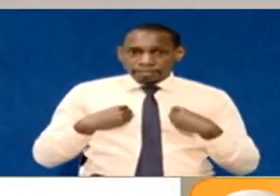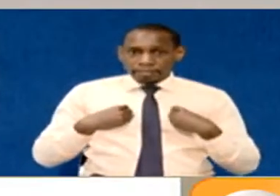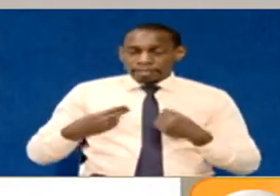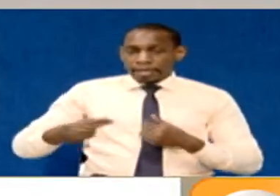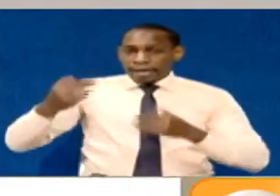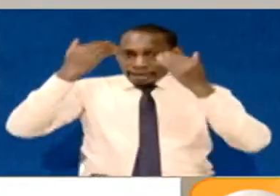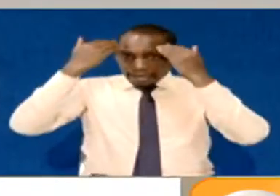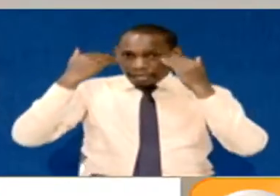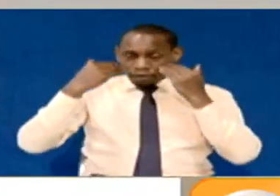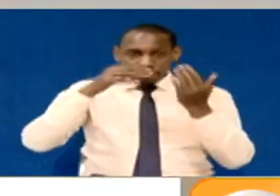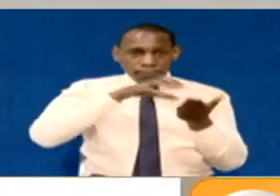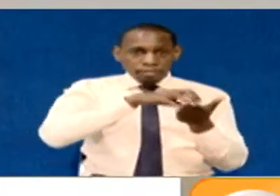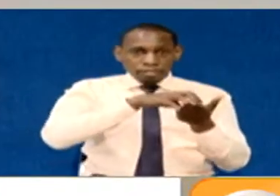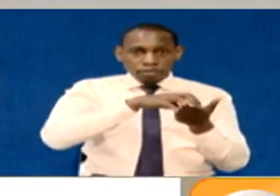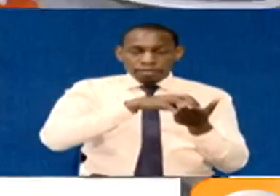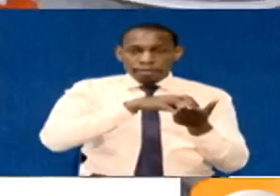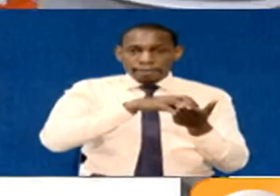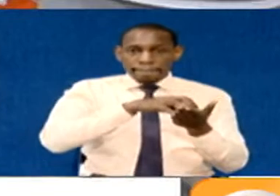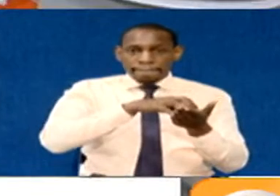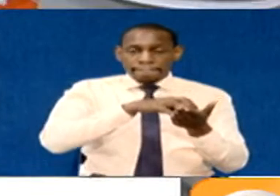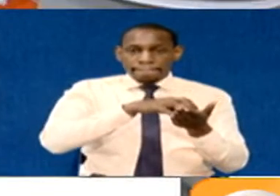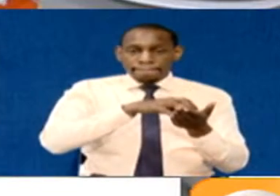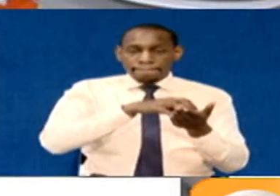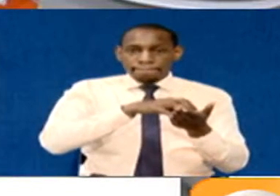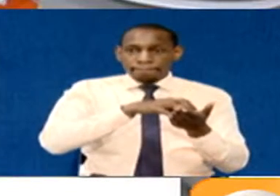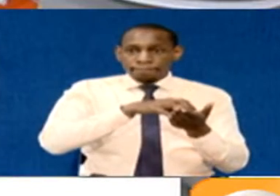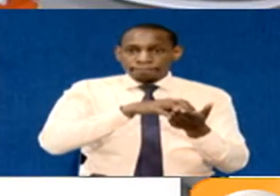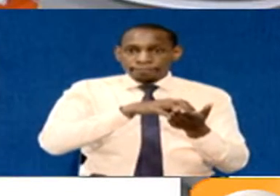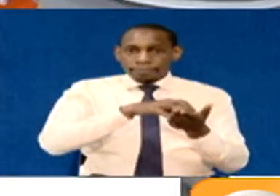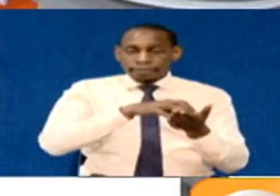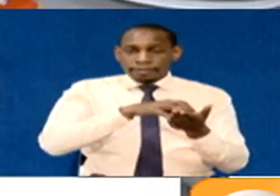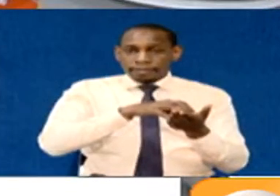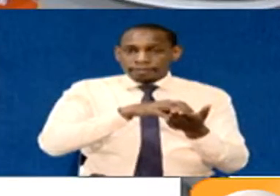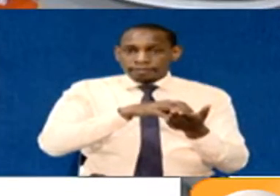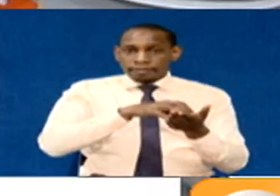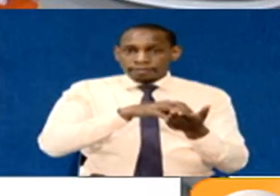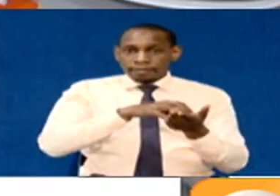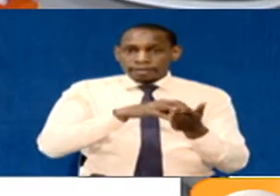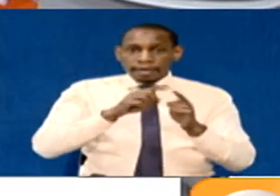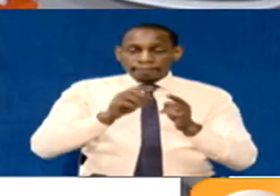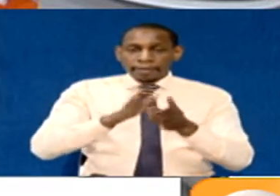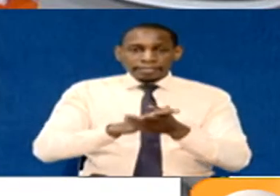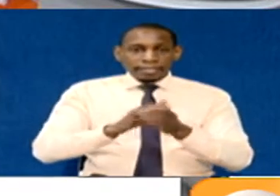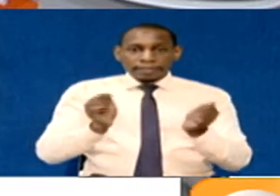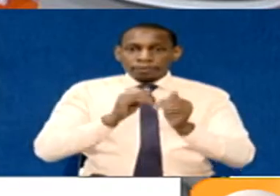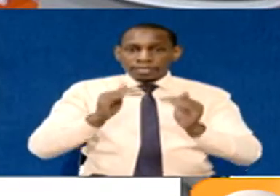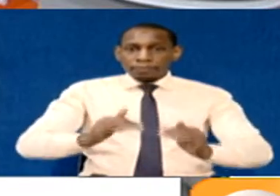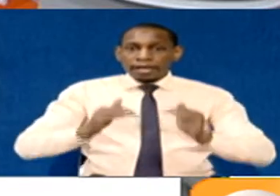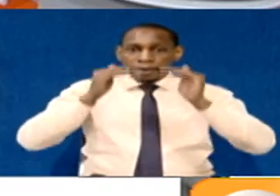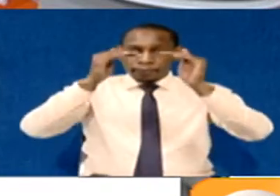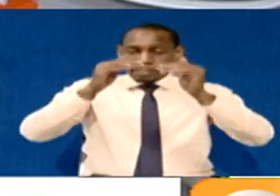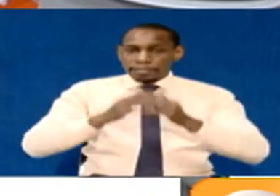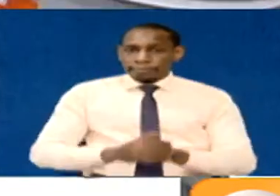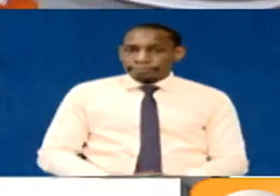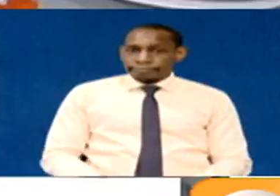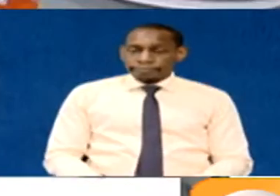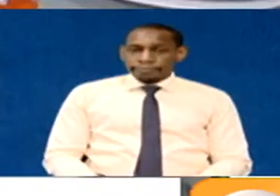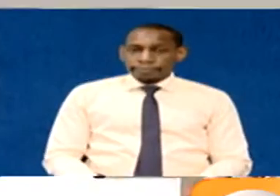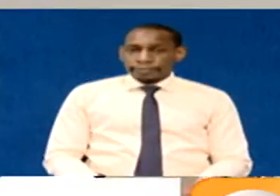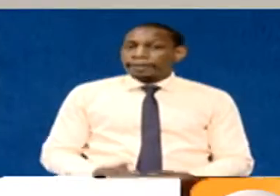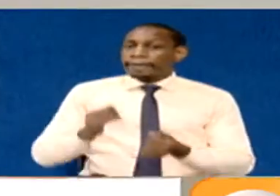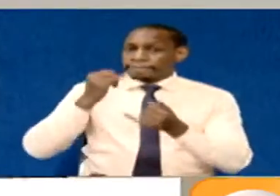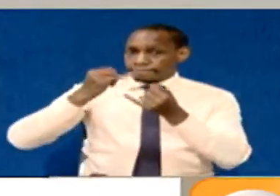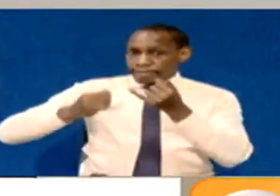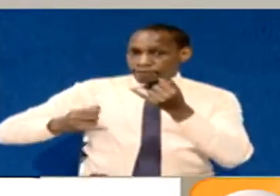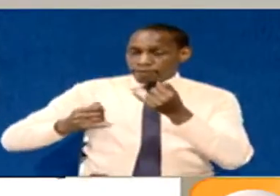High Court level. They are bad, but they're not too bad. Yeah, they're bad, but not too bad. Okay, bad for the next level, but not too bad for where they are. And